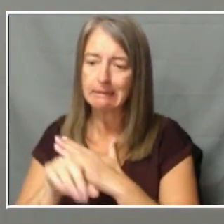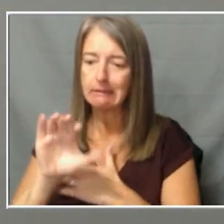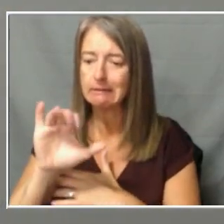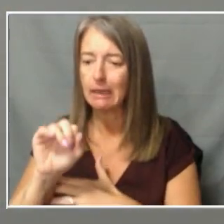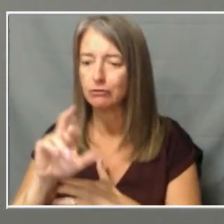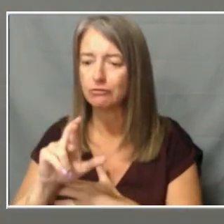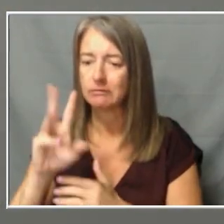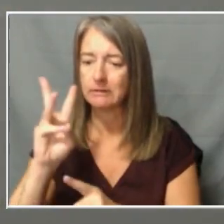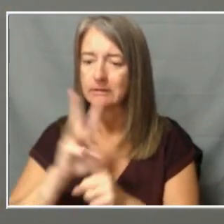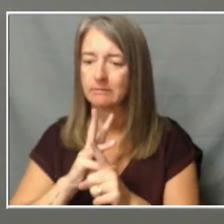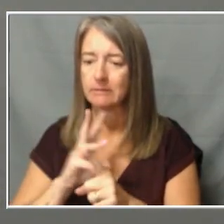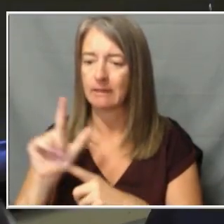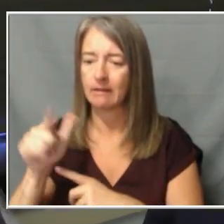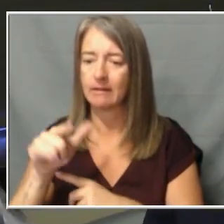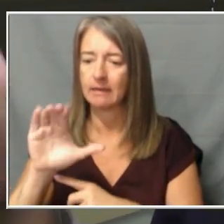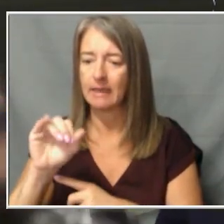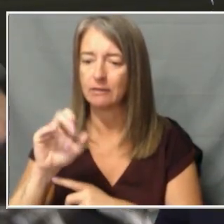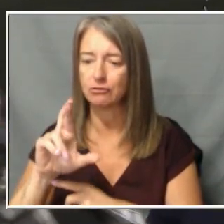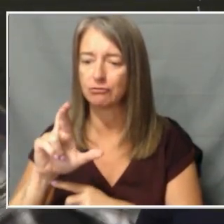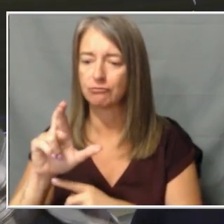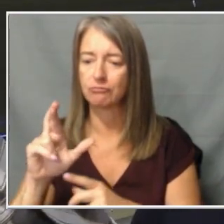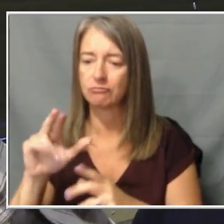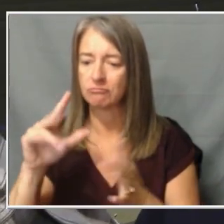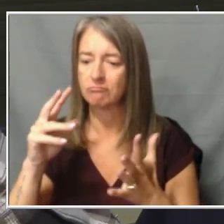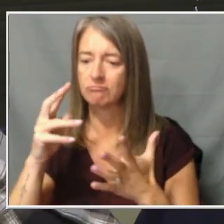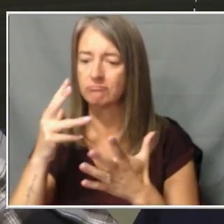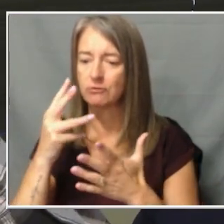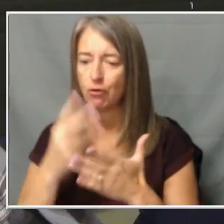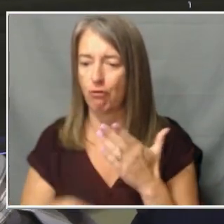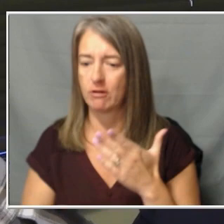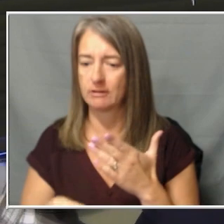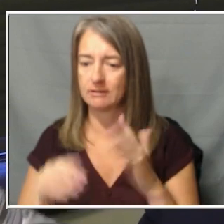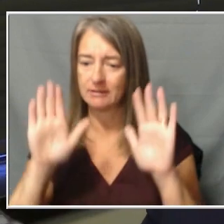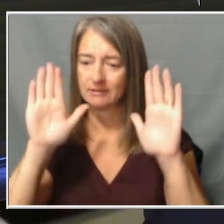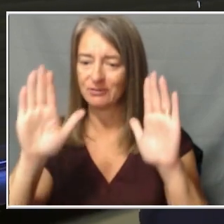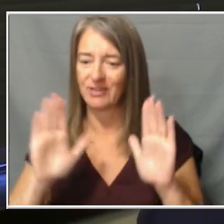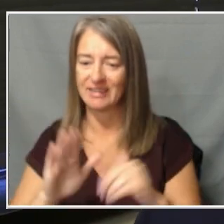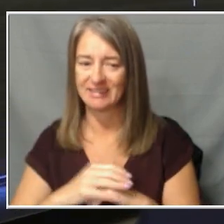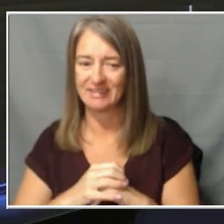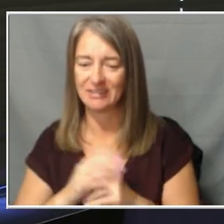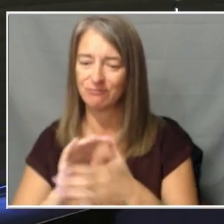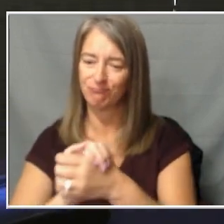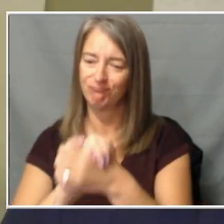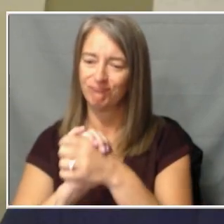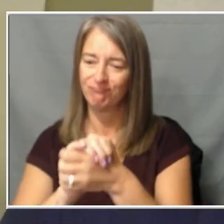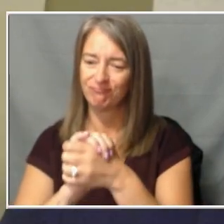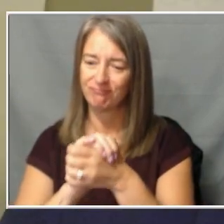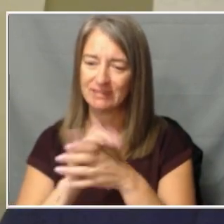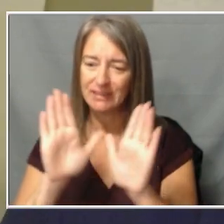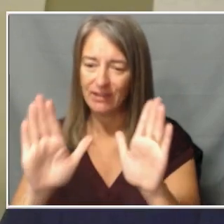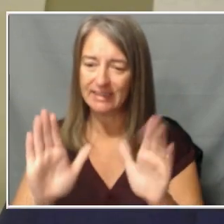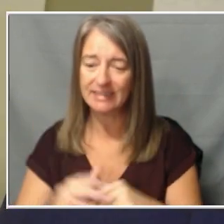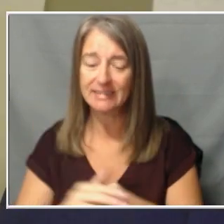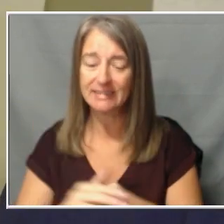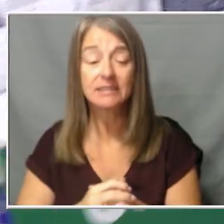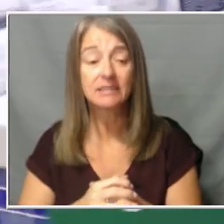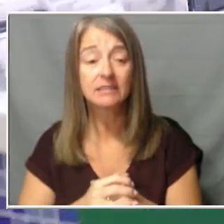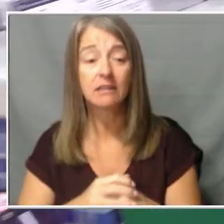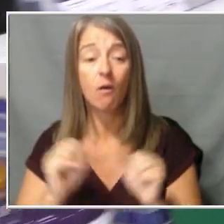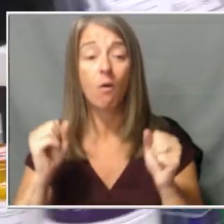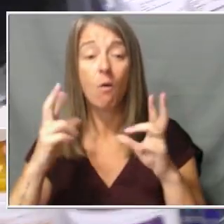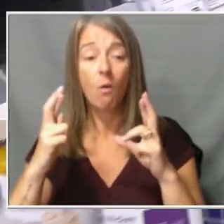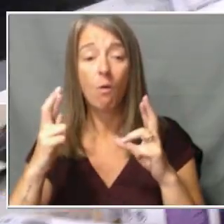later, Sydney's cancer is gone. Bone marrow looks great, okay? Okay. So congratulations. Thank This is you. fantastic. I just hope